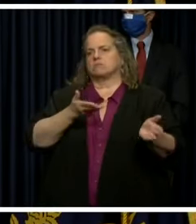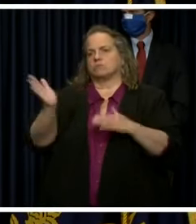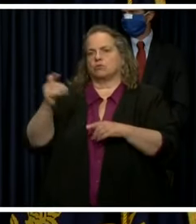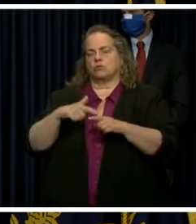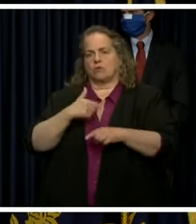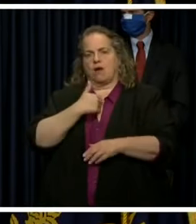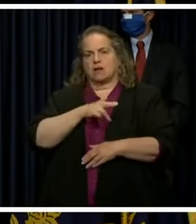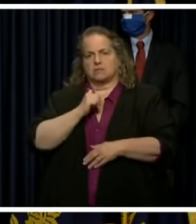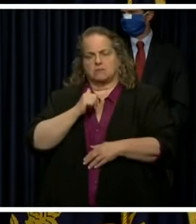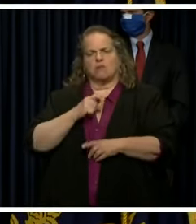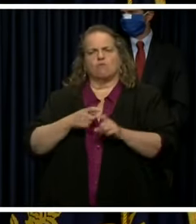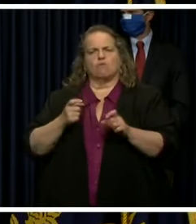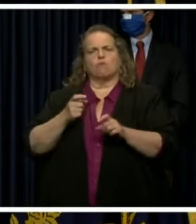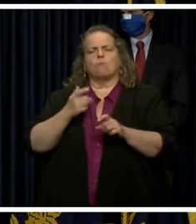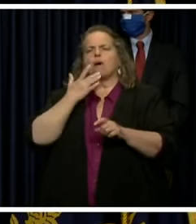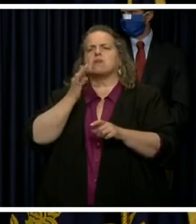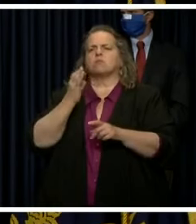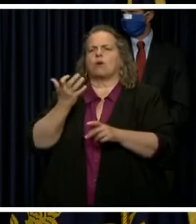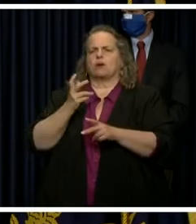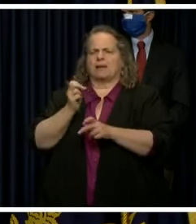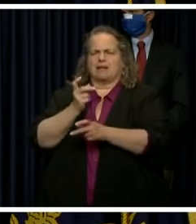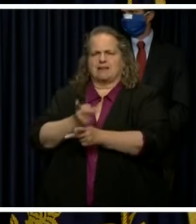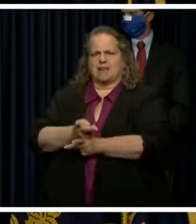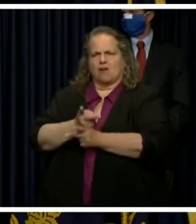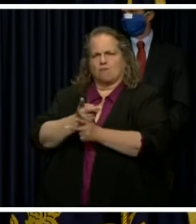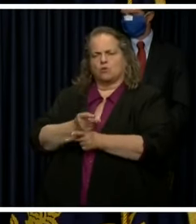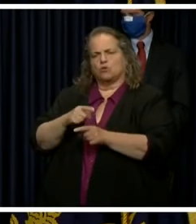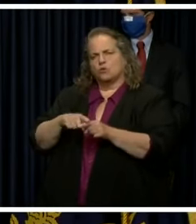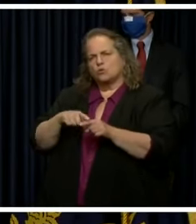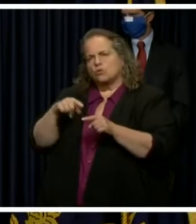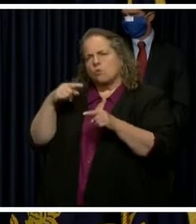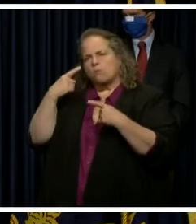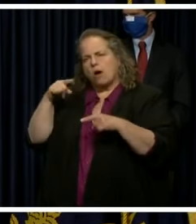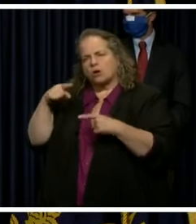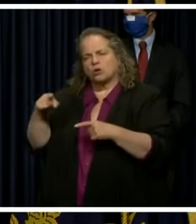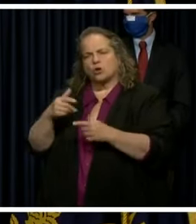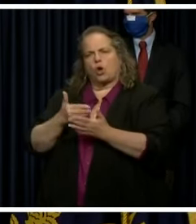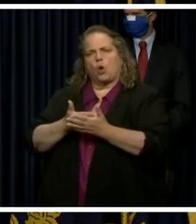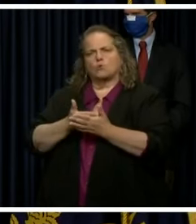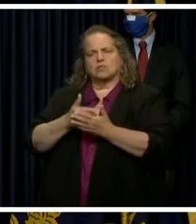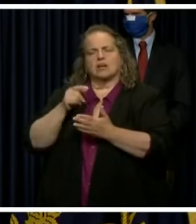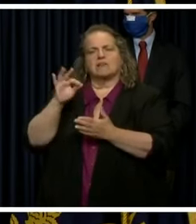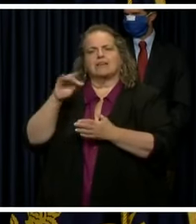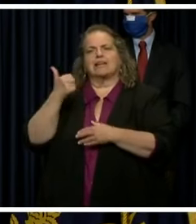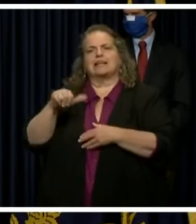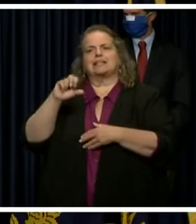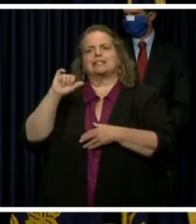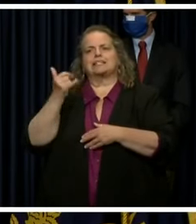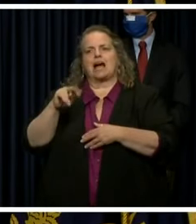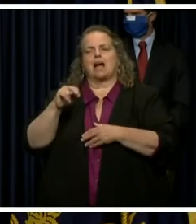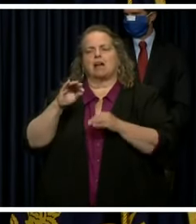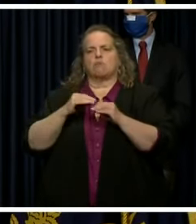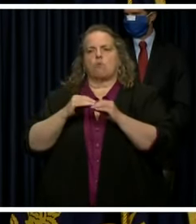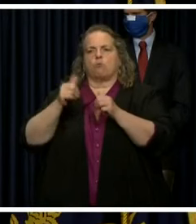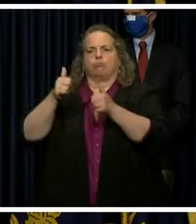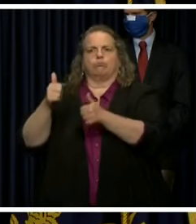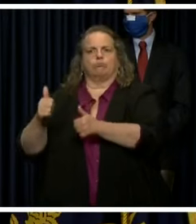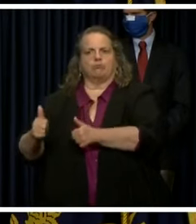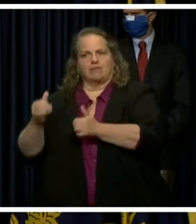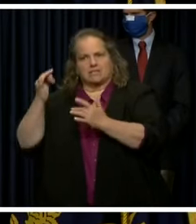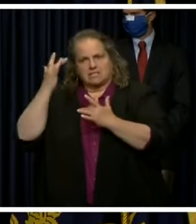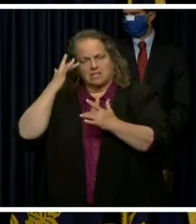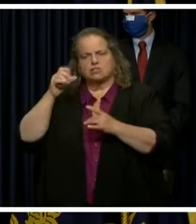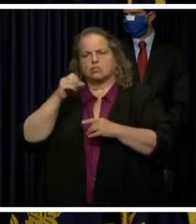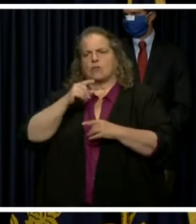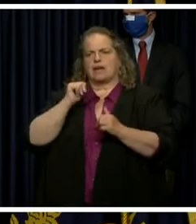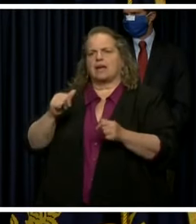out in abundance of caution so they could be monitored closely, and should there be any signs of progression or deterioration, be in a place where